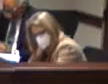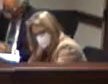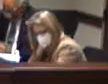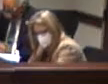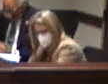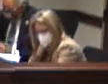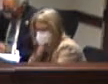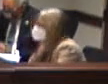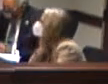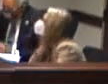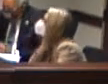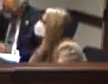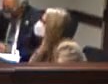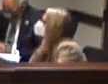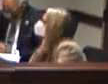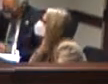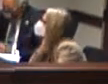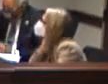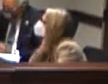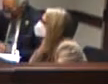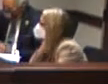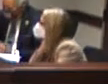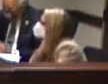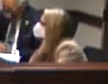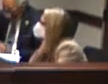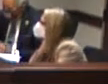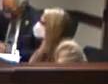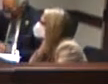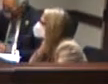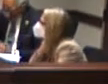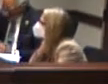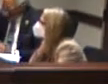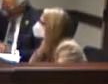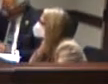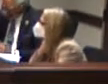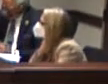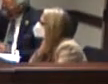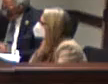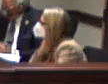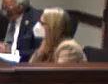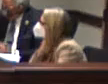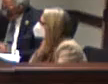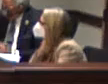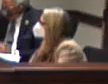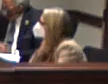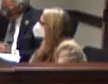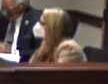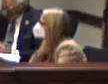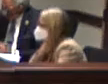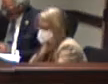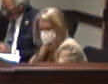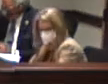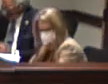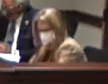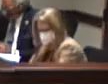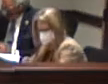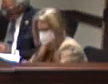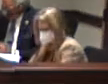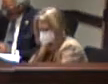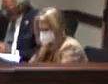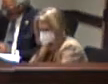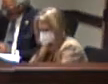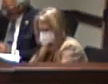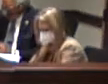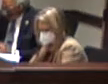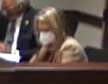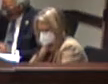to make happen in this budget, and this will be one of them. I'm sure we won't solve all of our problems in this one budget. There'll always be more,